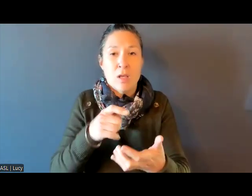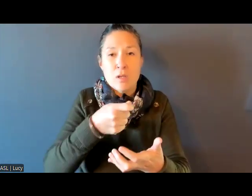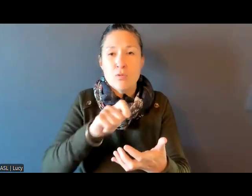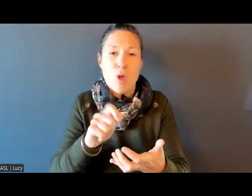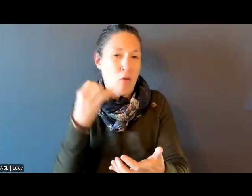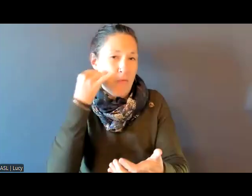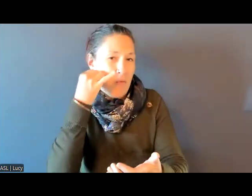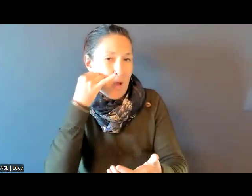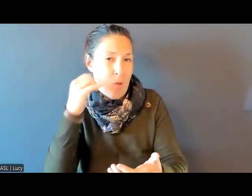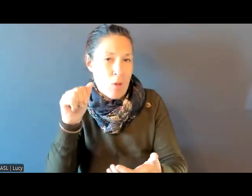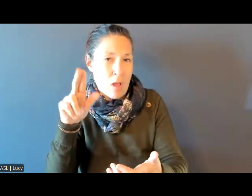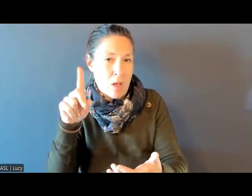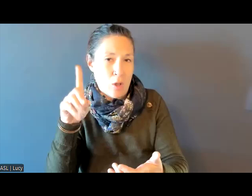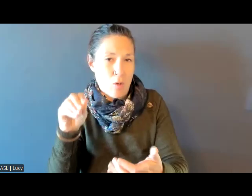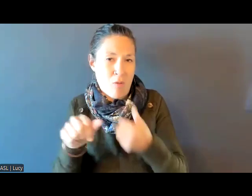directions provided.